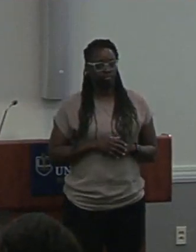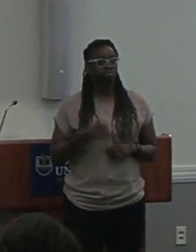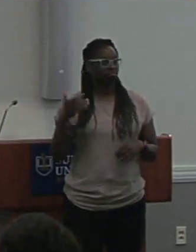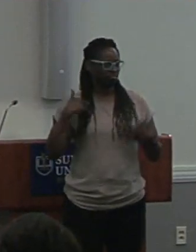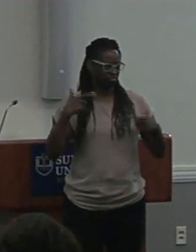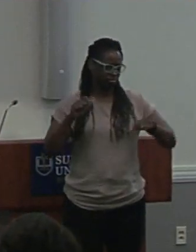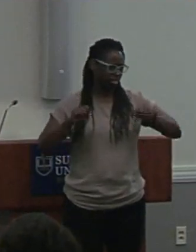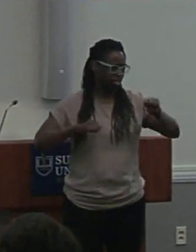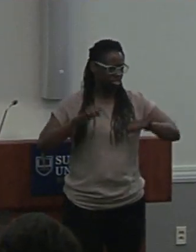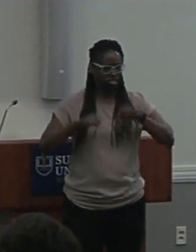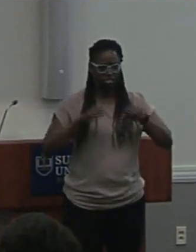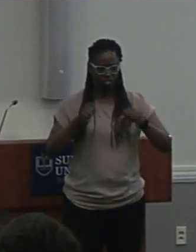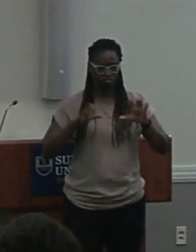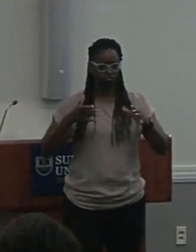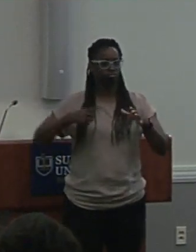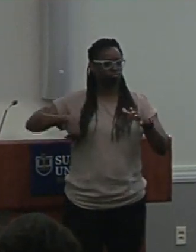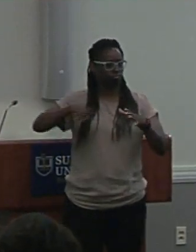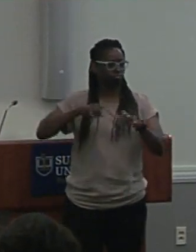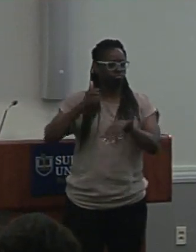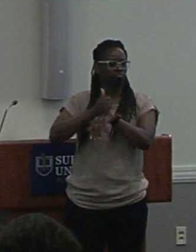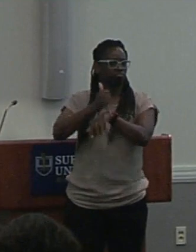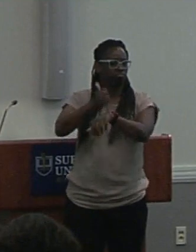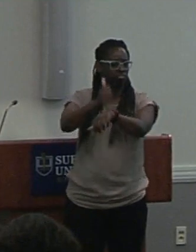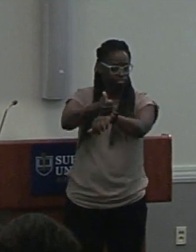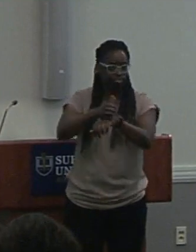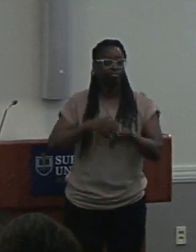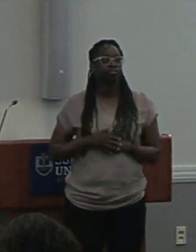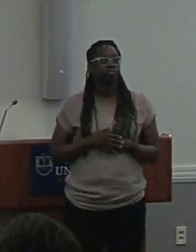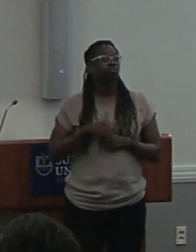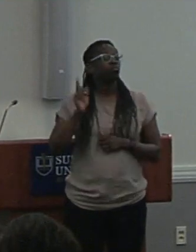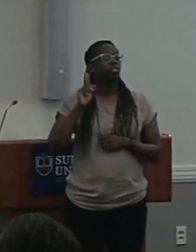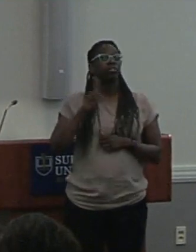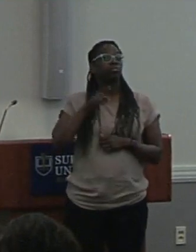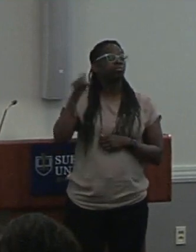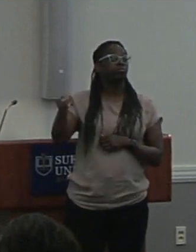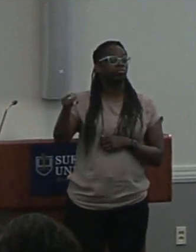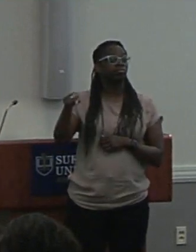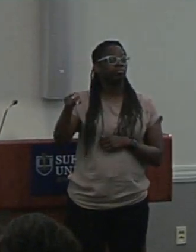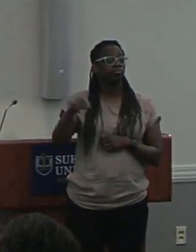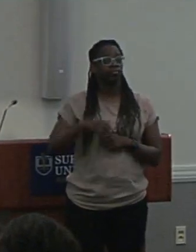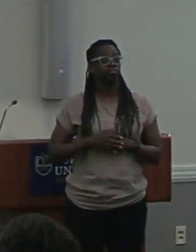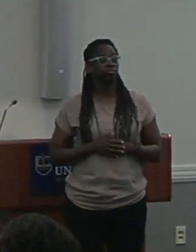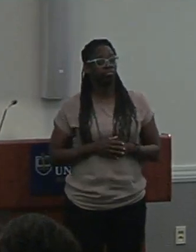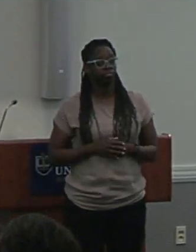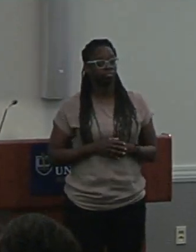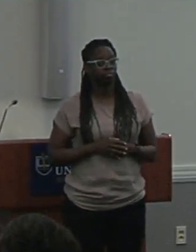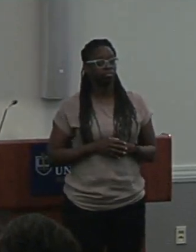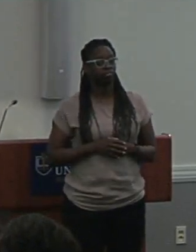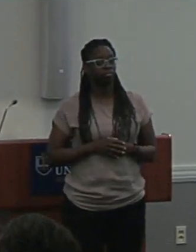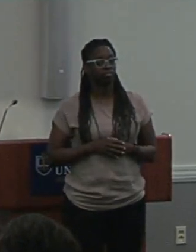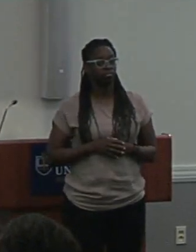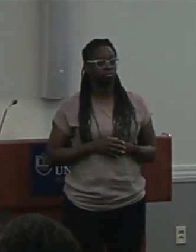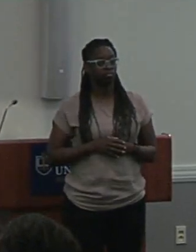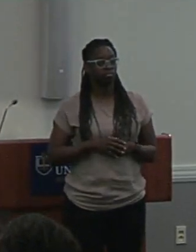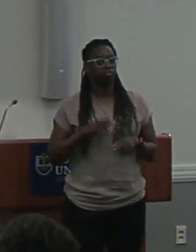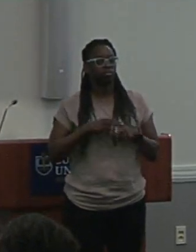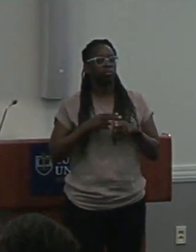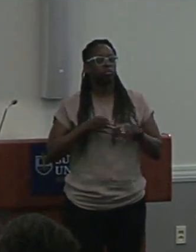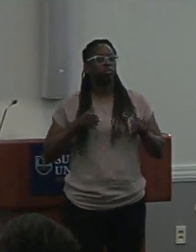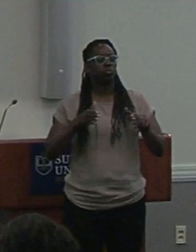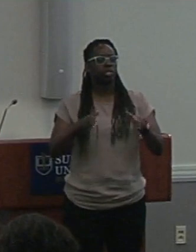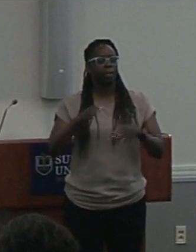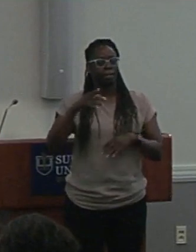along Poplar Street, and Poplar Street is one of the places near my house that I tend to